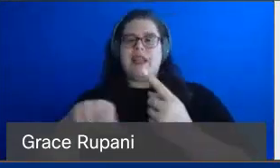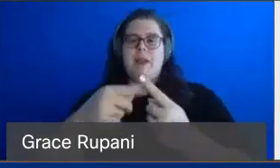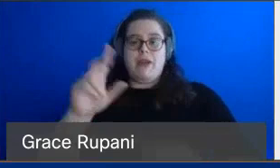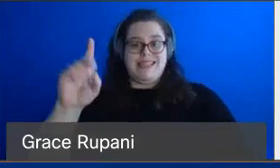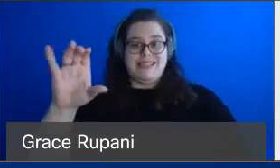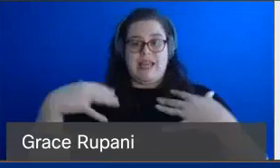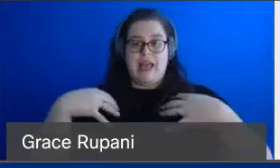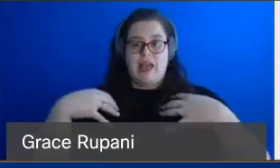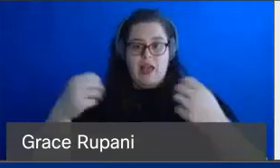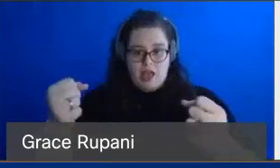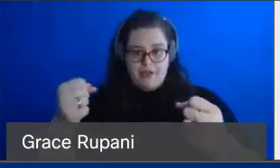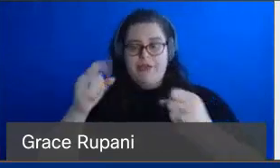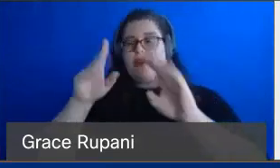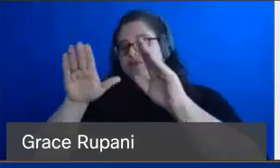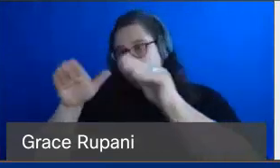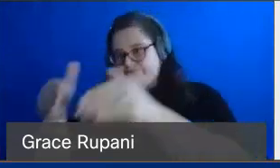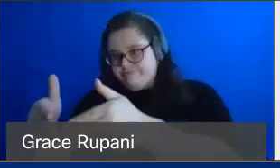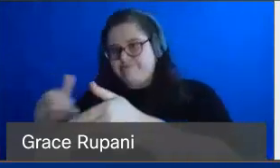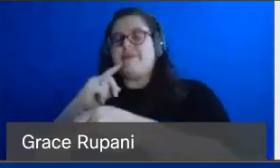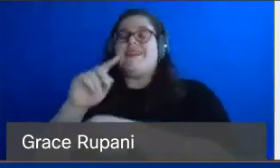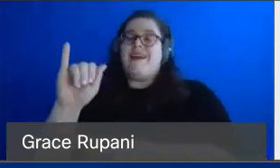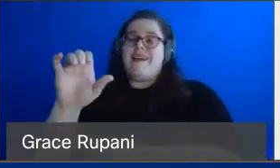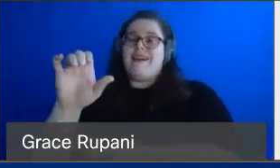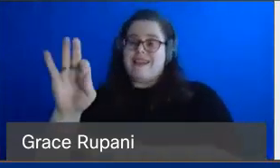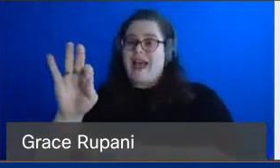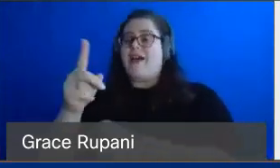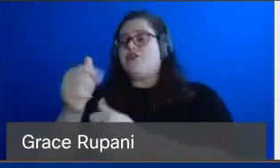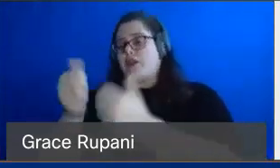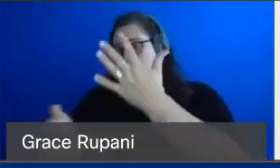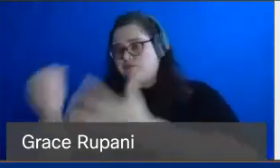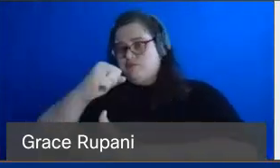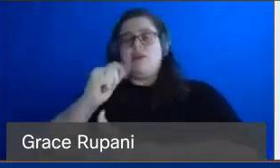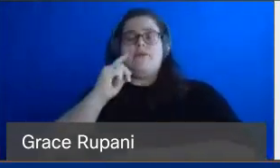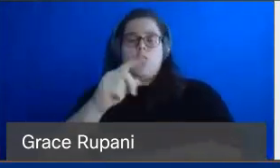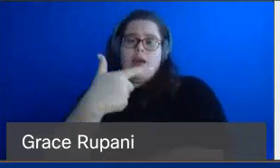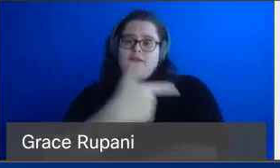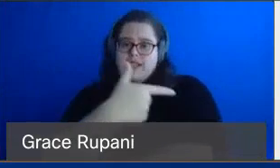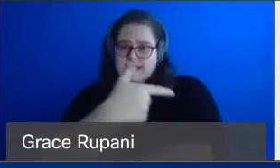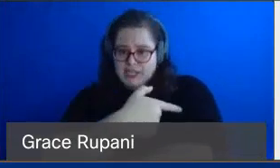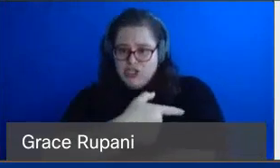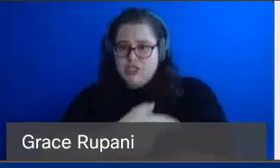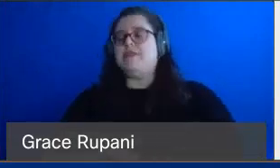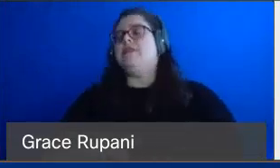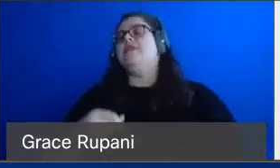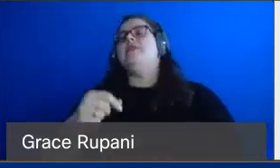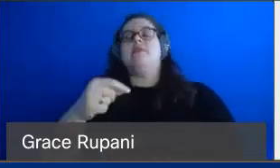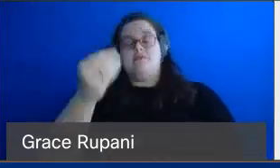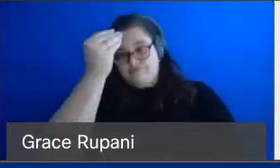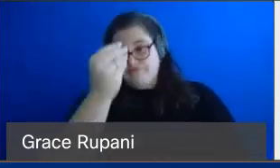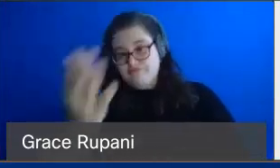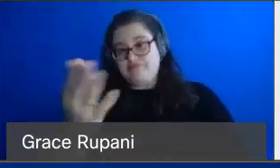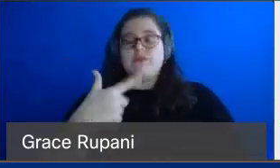for people who are in intermediate care facilities and residential habilitation. We have coordinated with